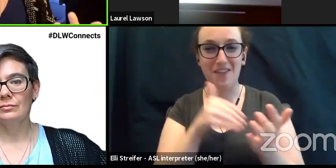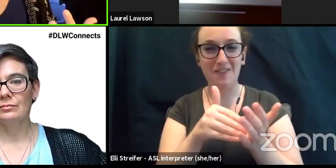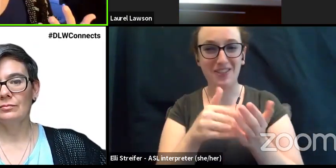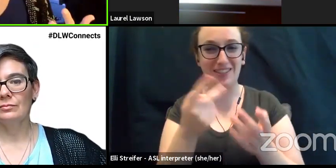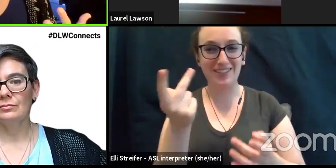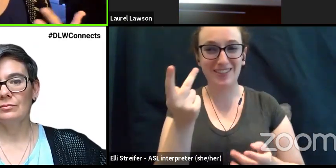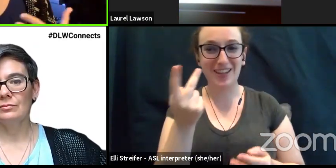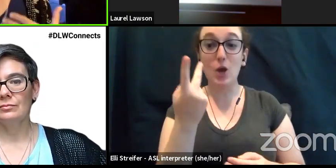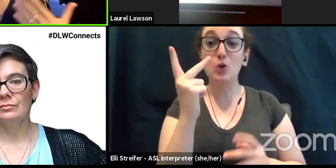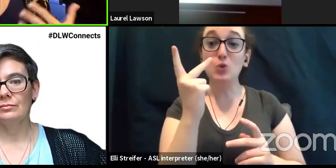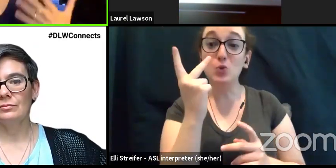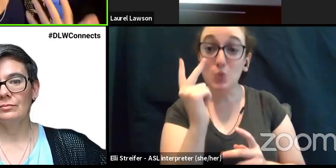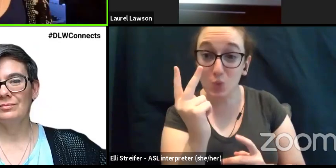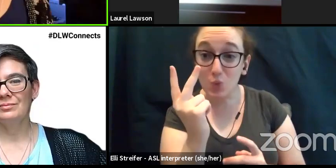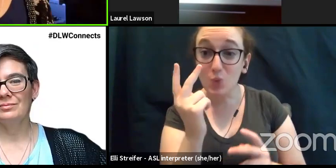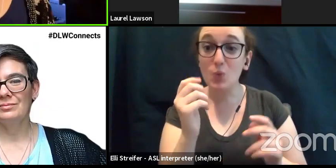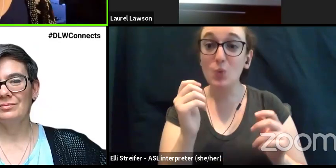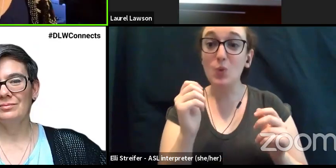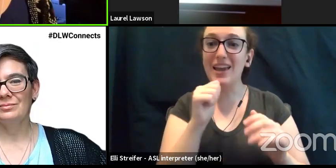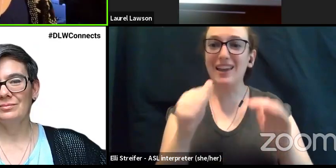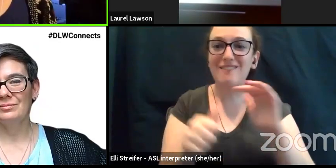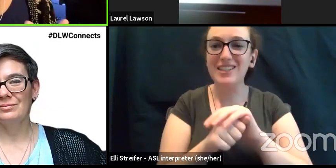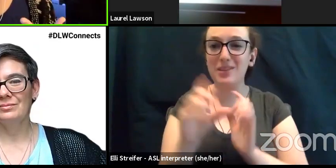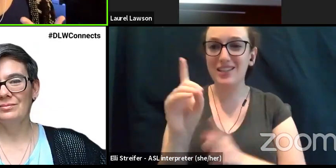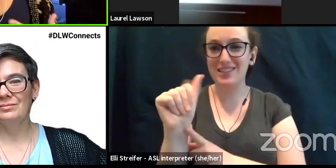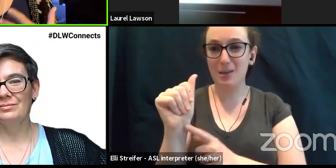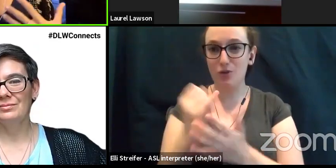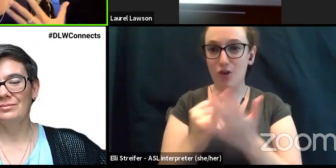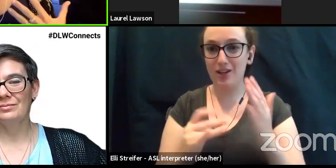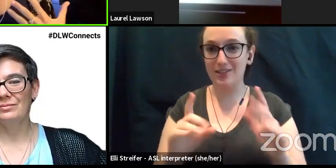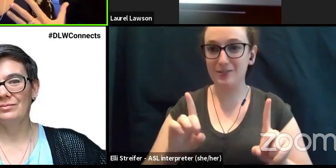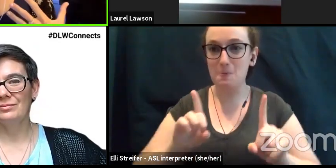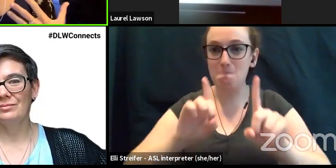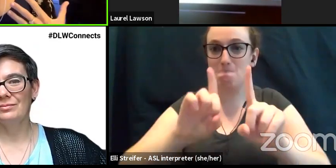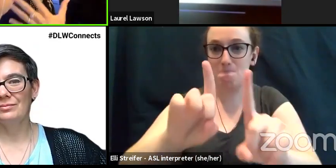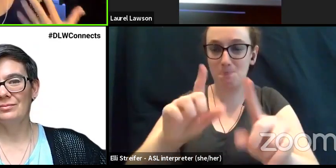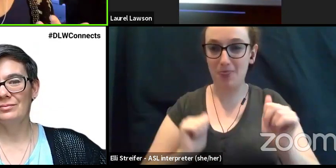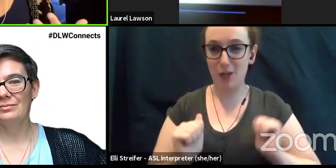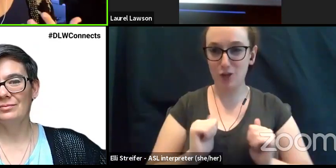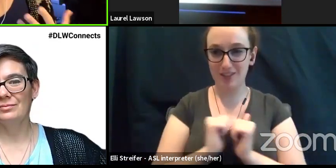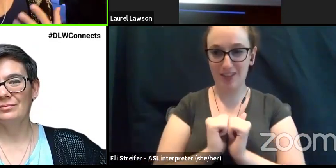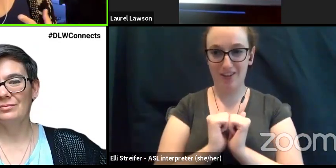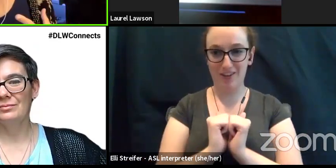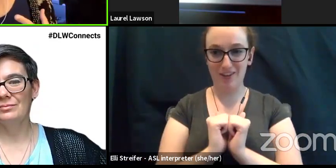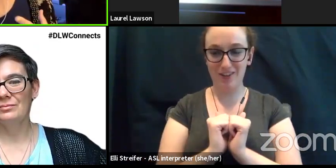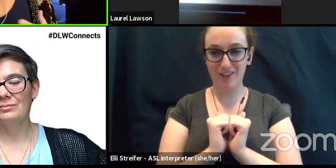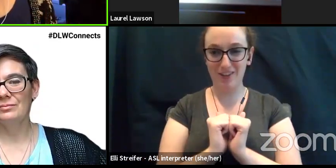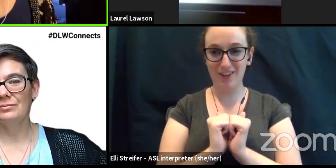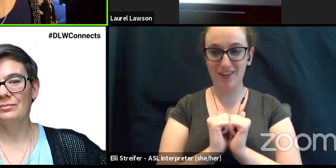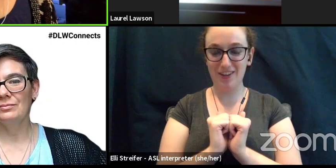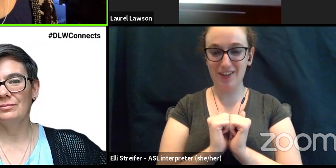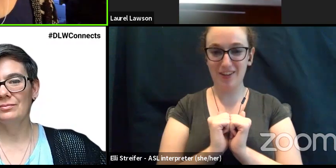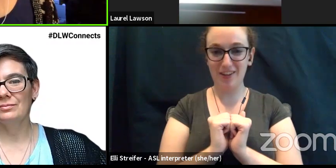invisibly disabled artists walk into a theater. And it's really fun to see,